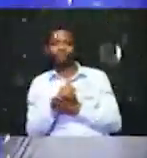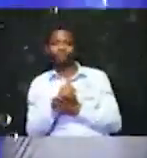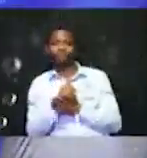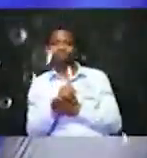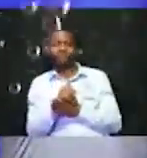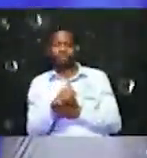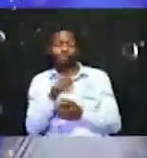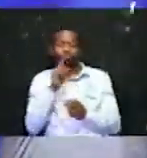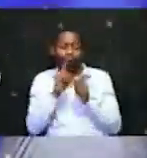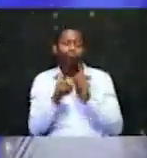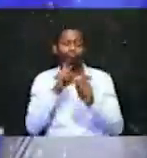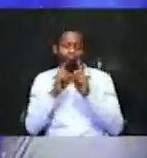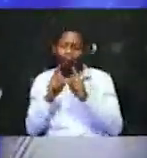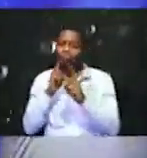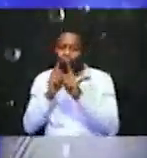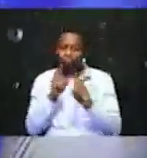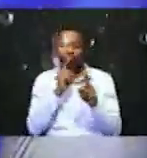of their